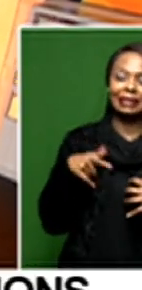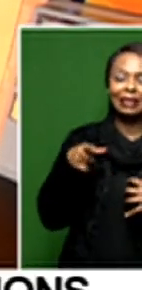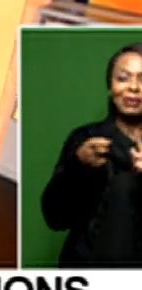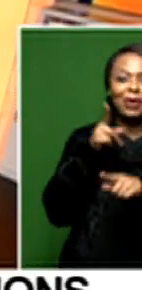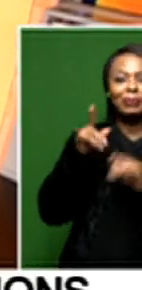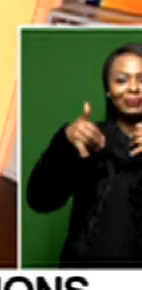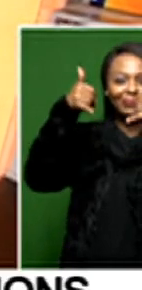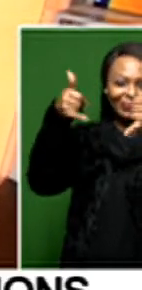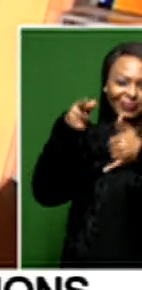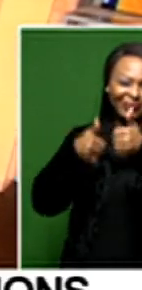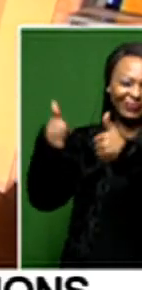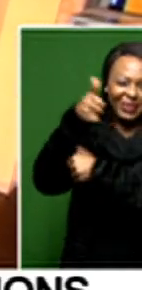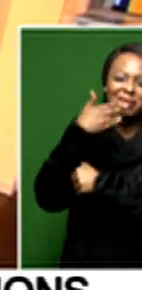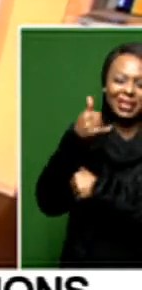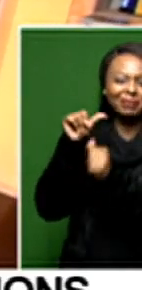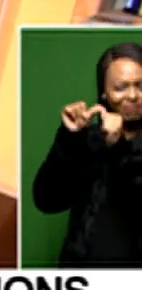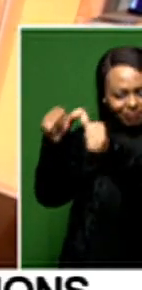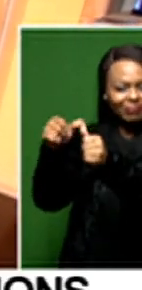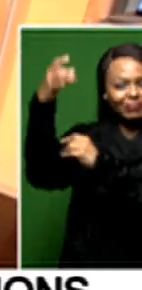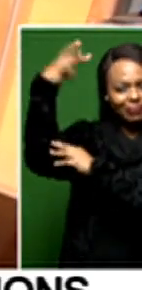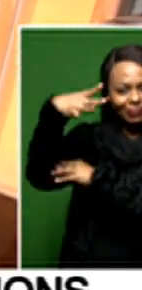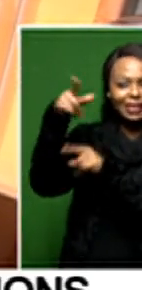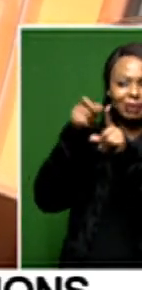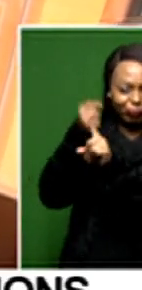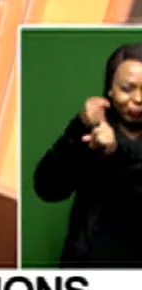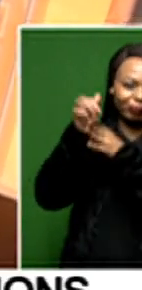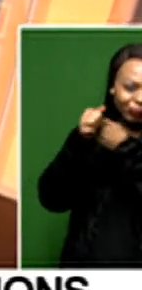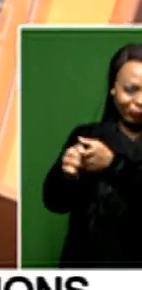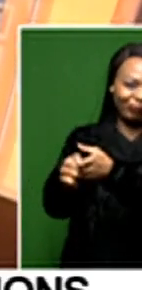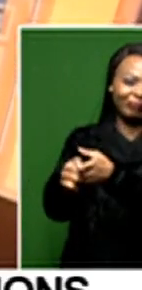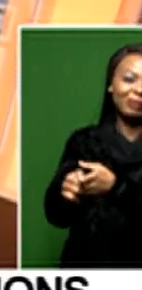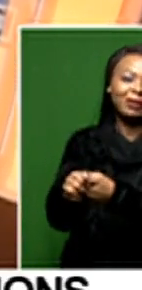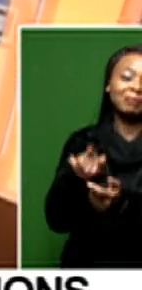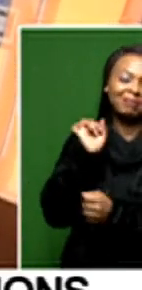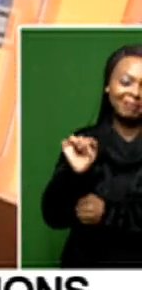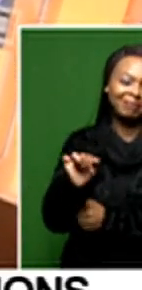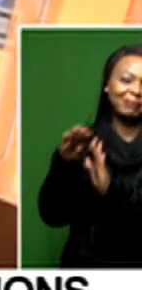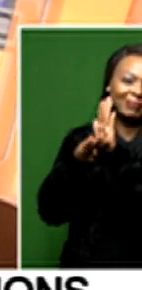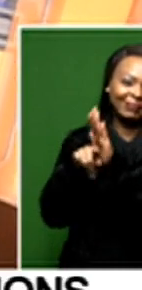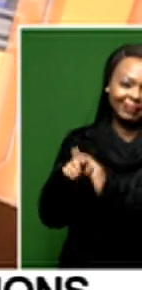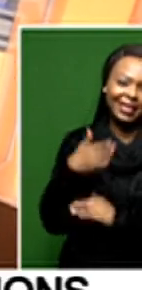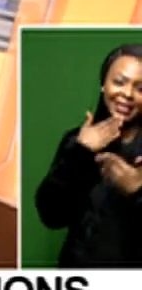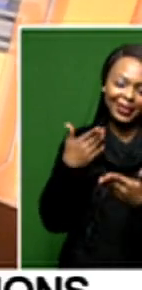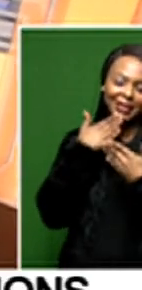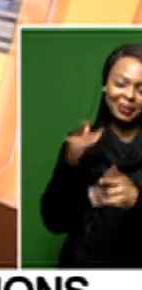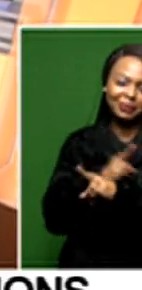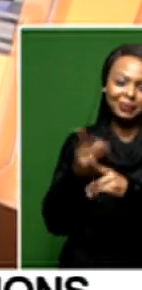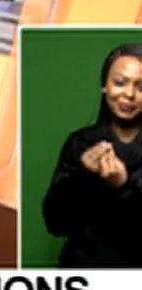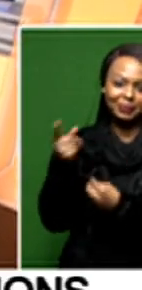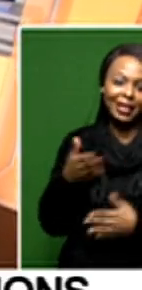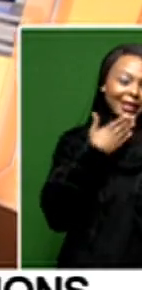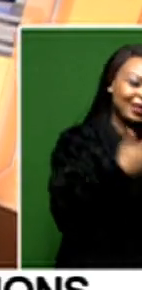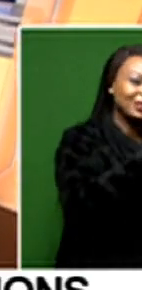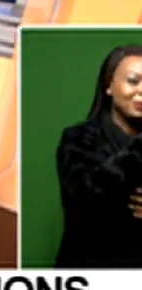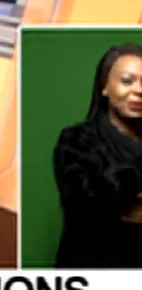continue being the shining star and being the driving force of this baby. Great chatting to you, Winnie. All the best. Thank you so much, Nkuwe. Thank you. Great stuff.